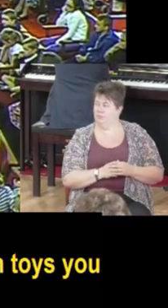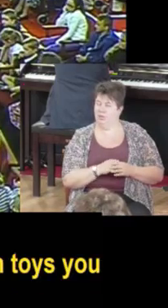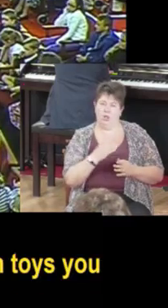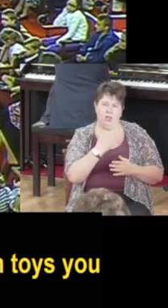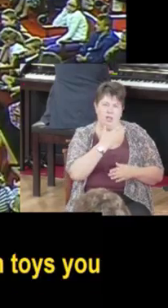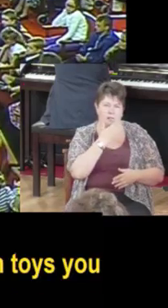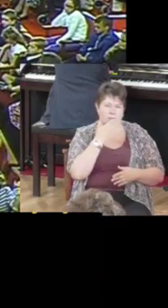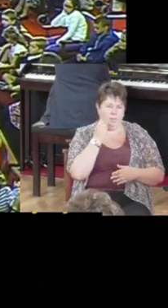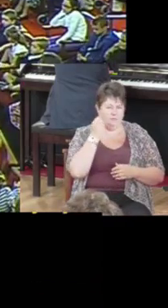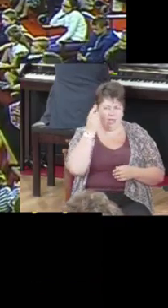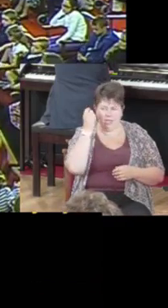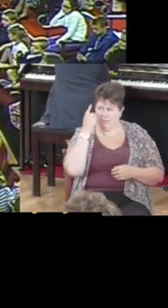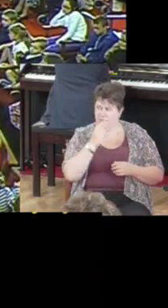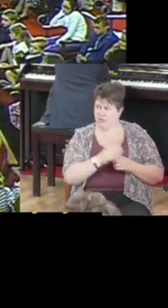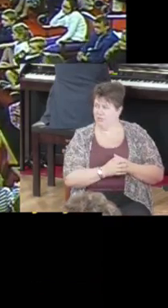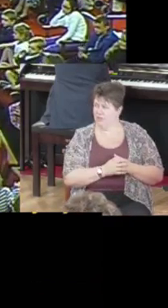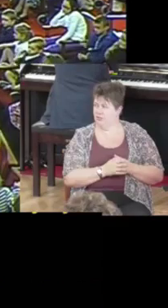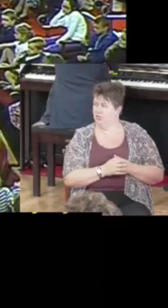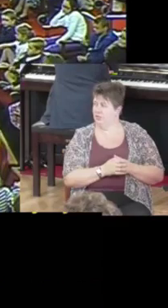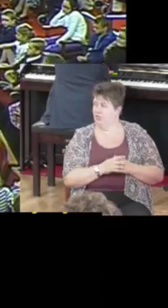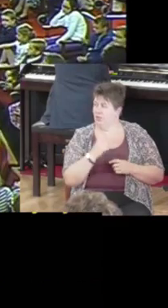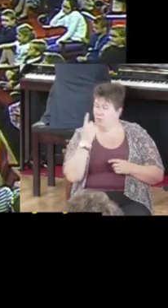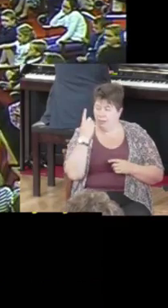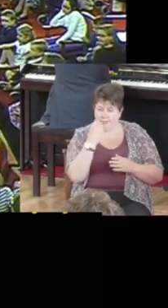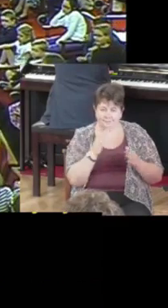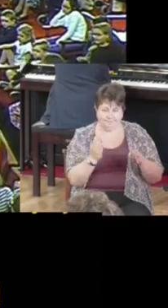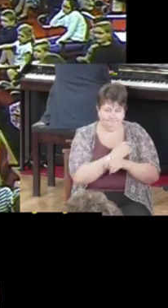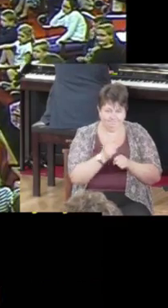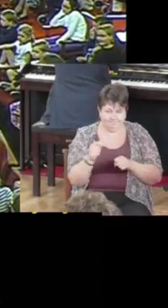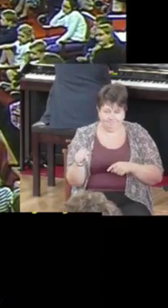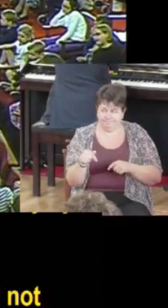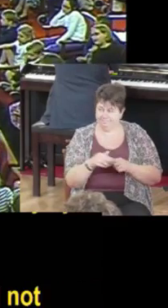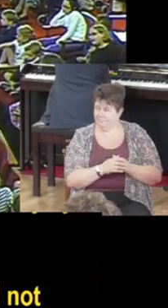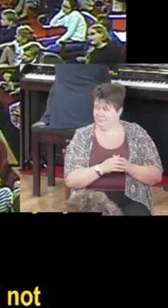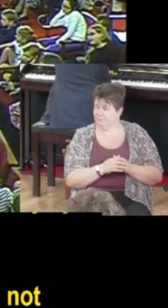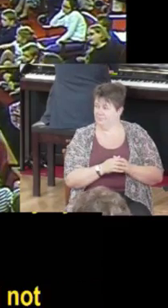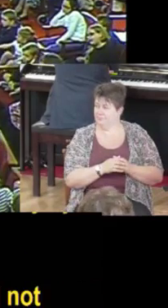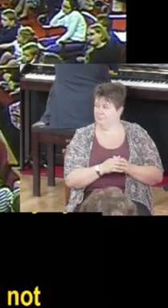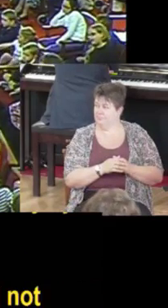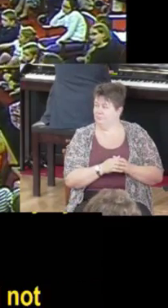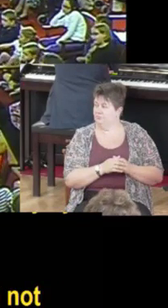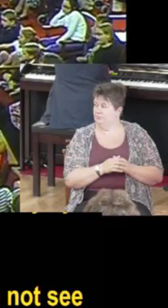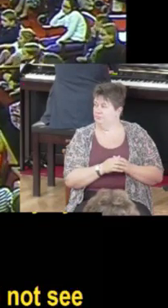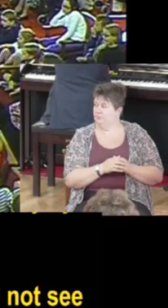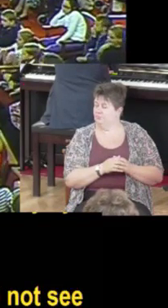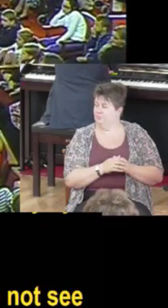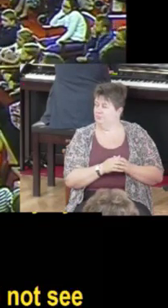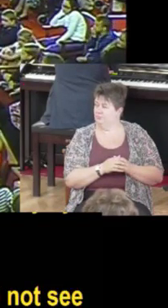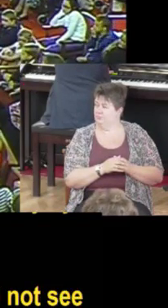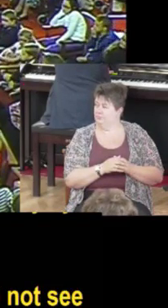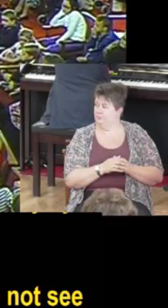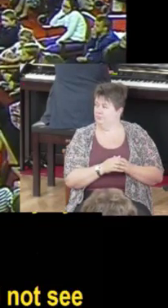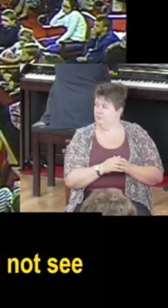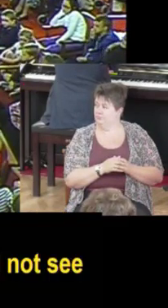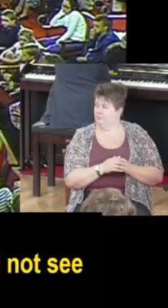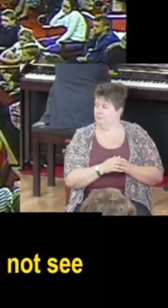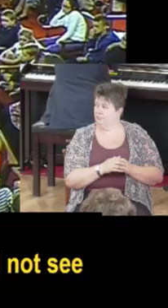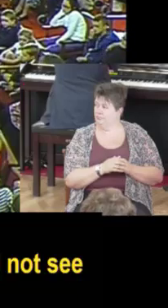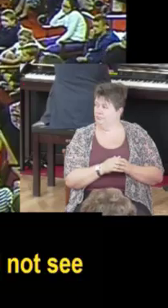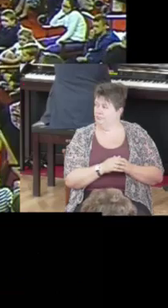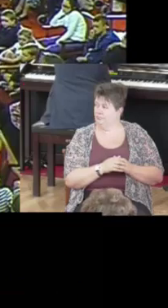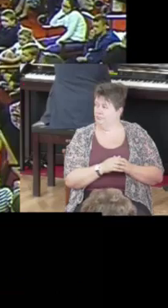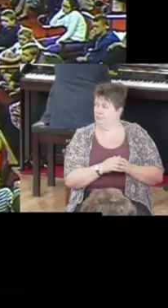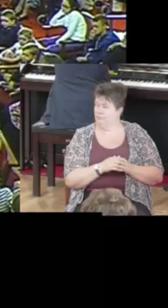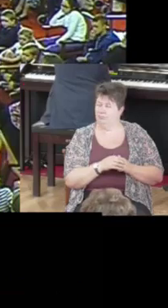nice ideas. Oh, I'm sorry, I didn't see you there, Bethany. Can I get in there? Thank you. Right, Bethany. You